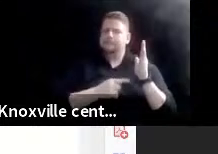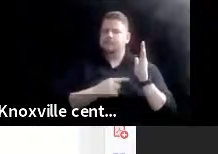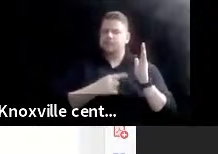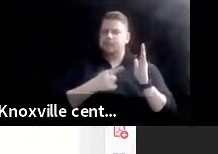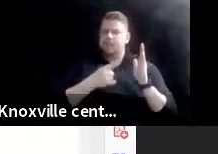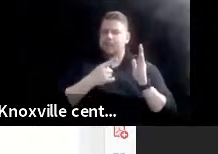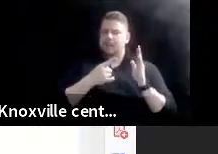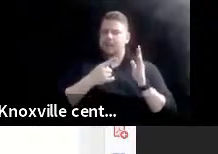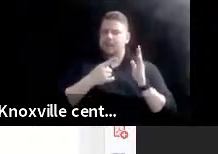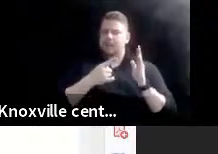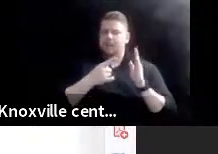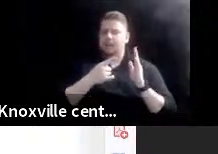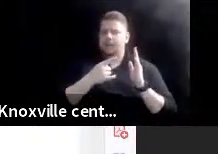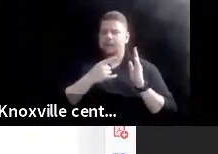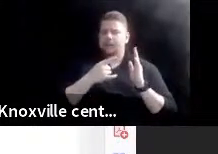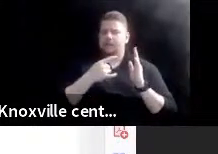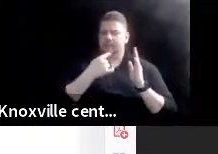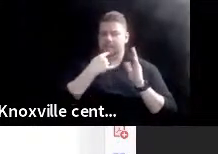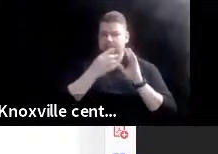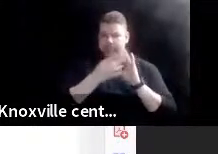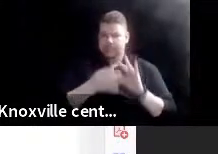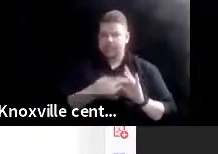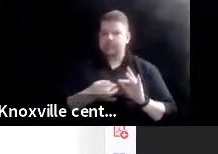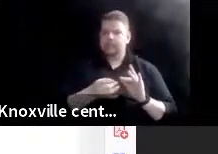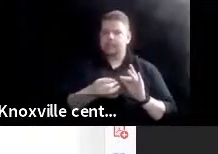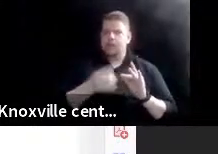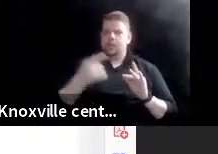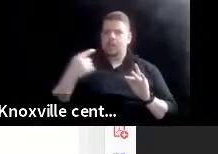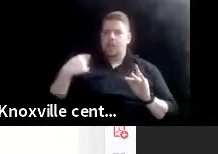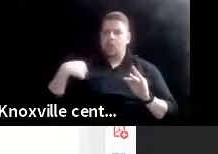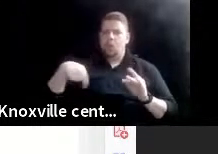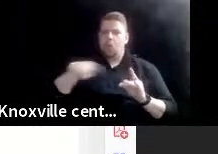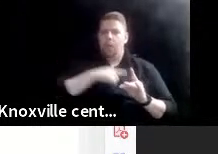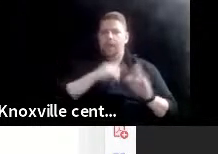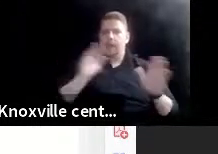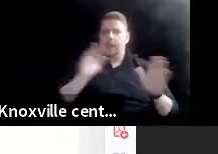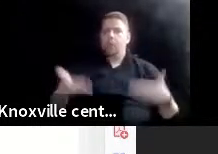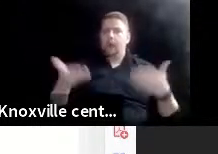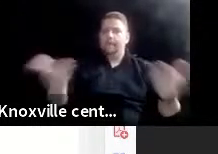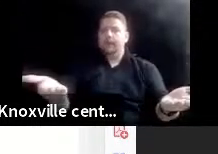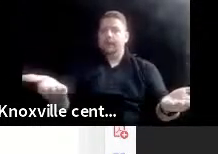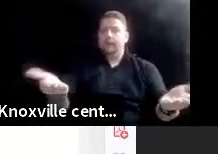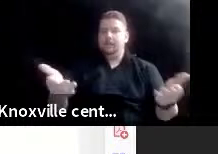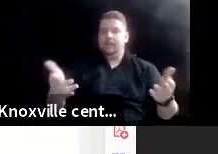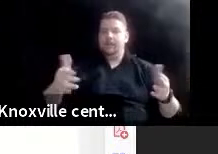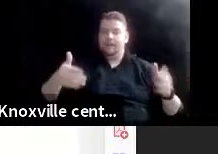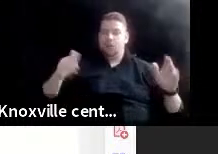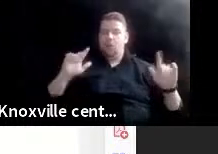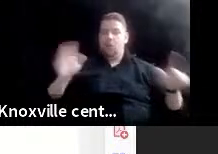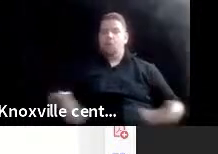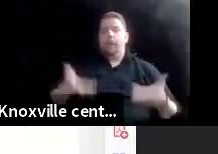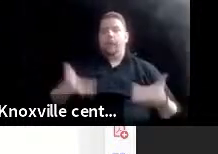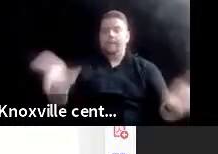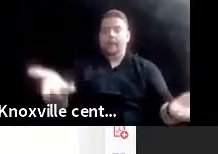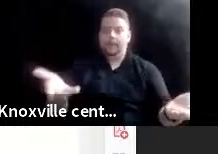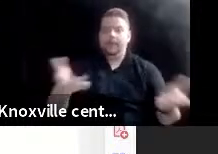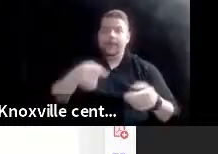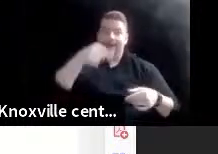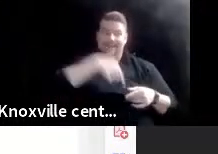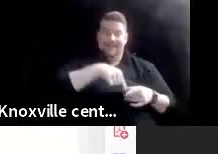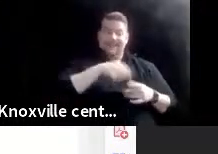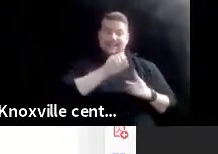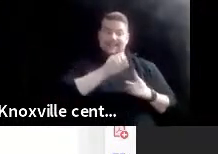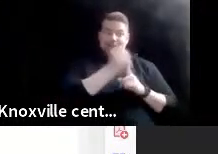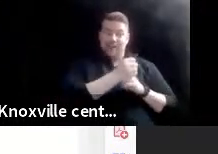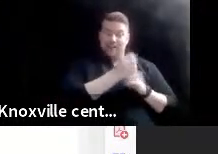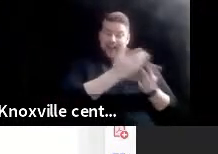every exclusion clause says, but we recommend, like, this situation is exempt, but we